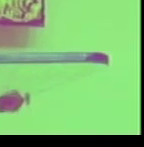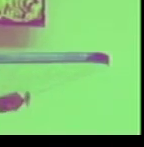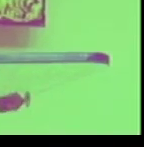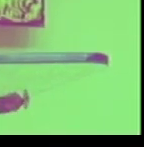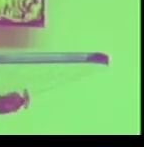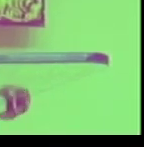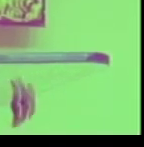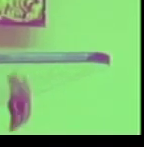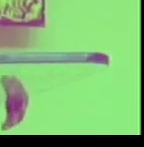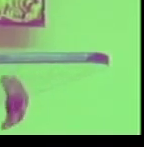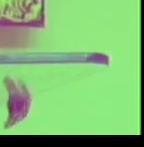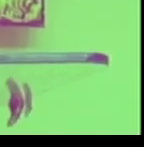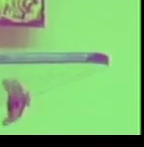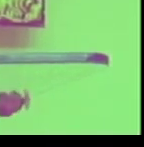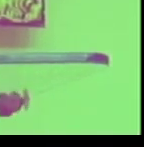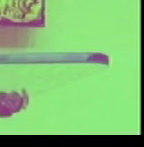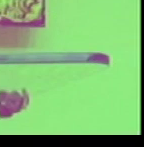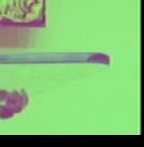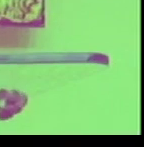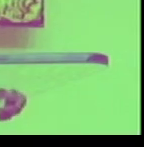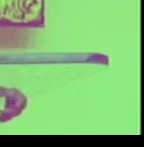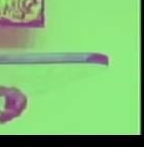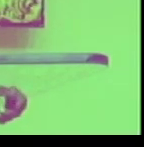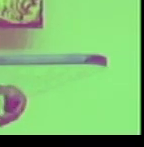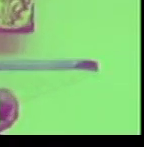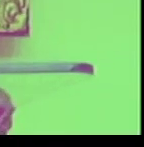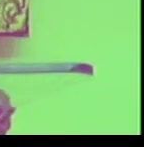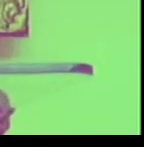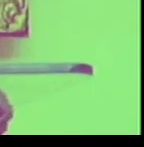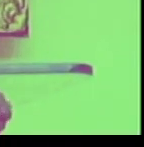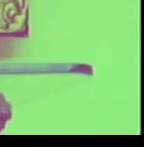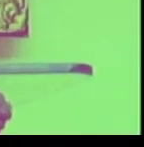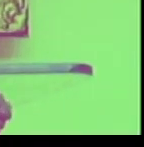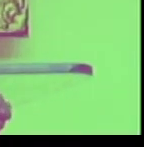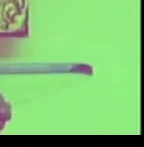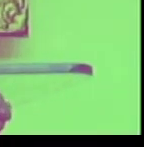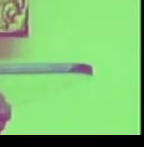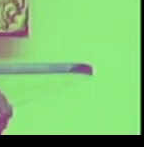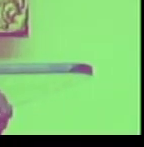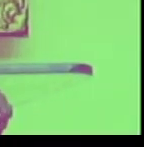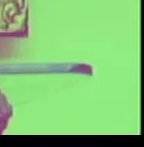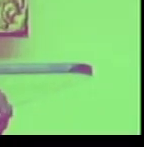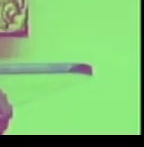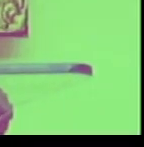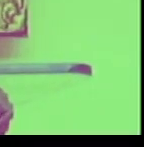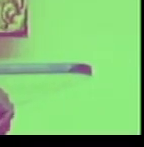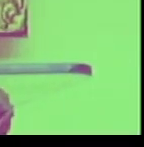him for his goodness, for his mercies, for his loving kindness.